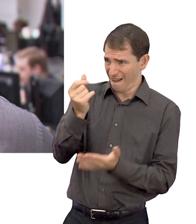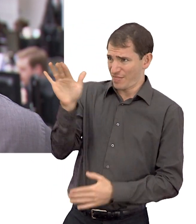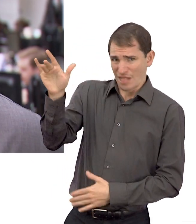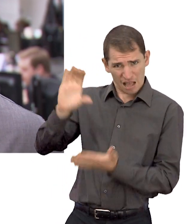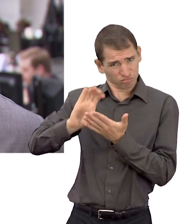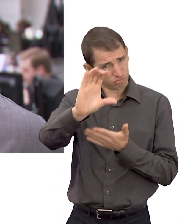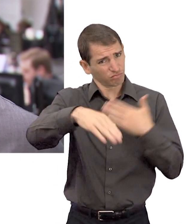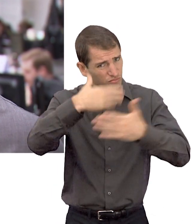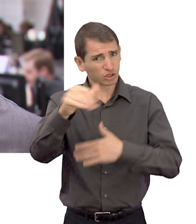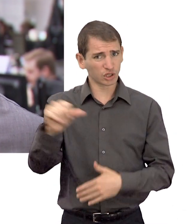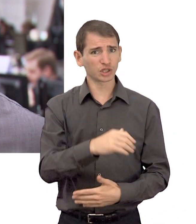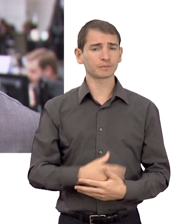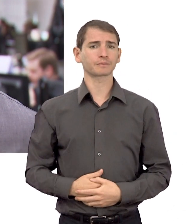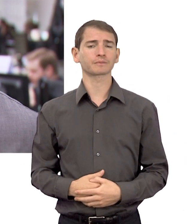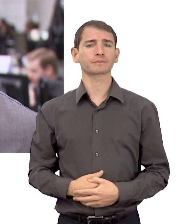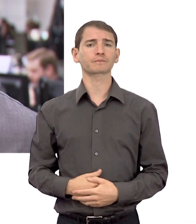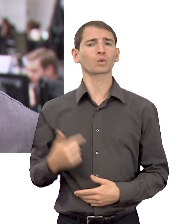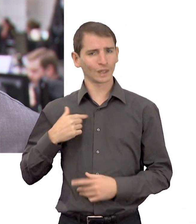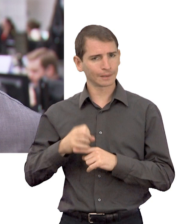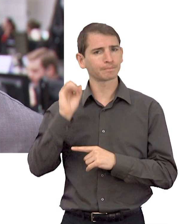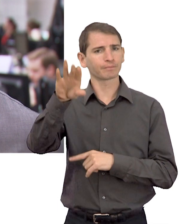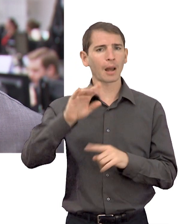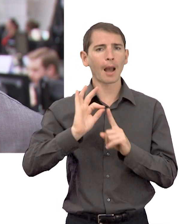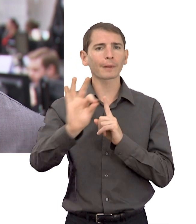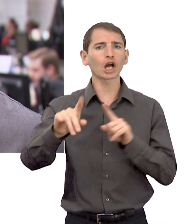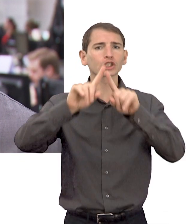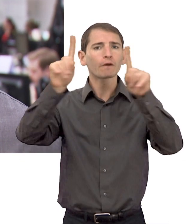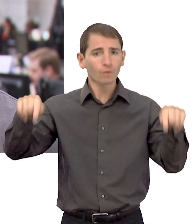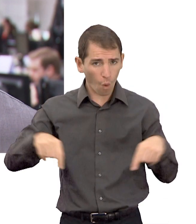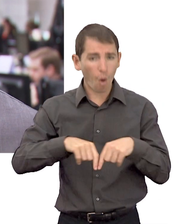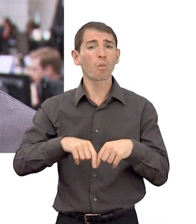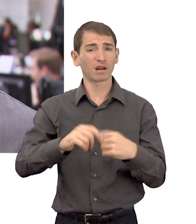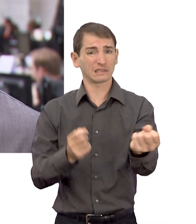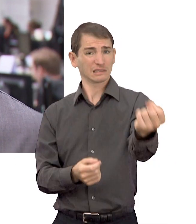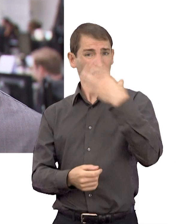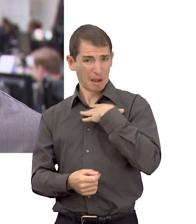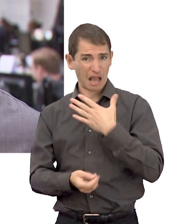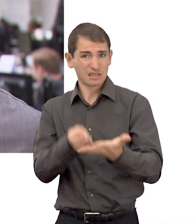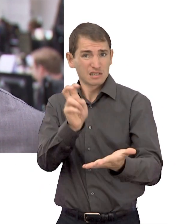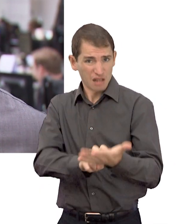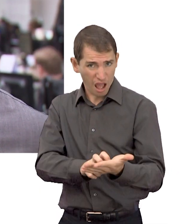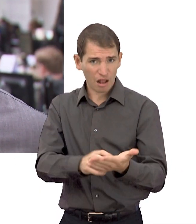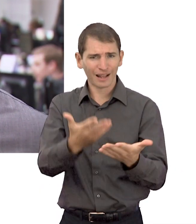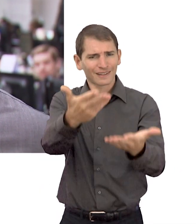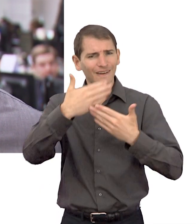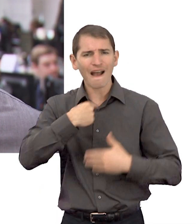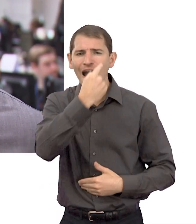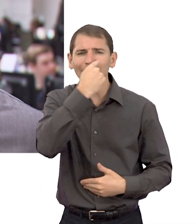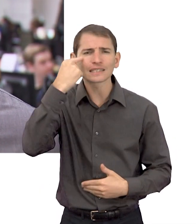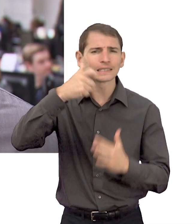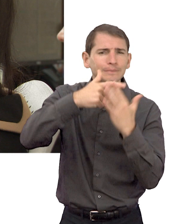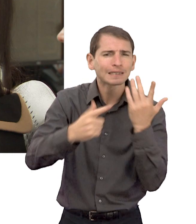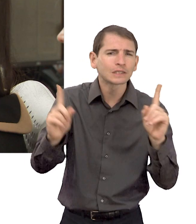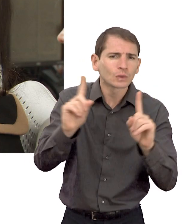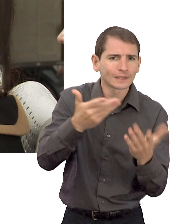We will send them an application form, and all they need to do is send it back to us and sign it, and send along the relevant disability evidence with it as